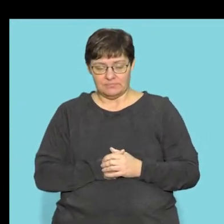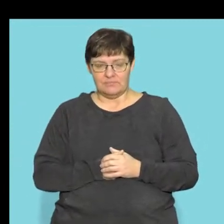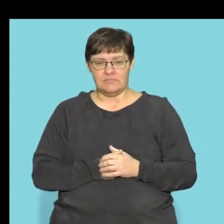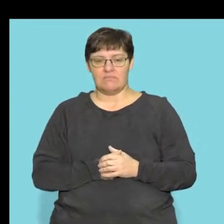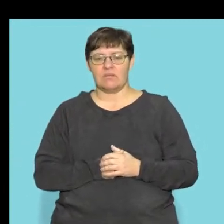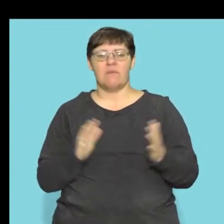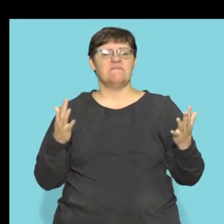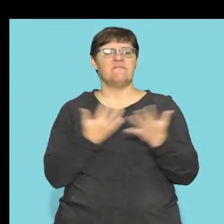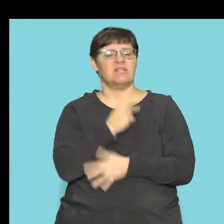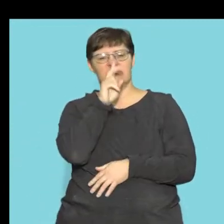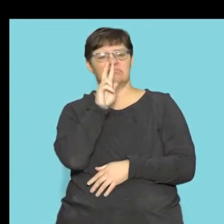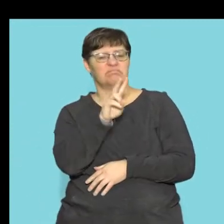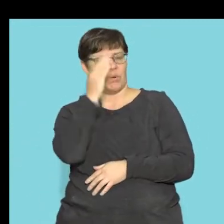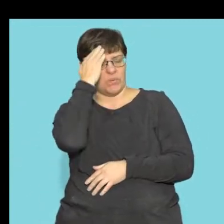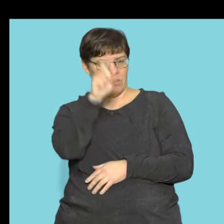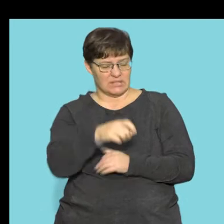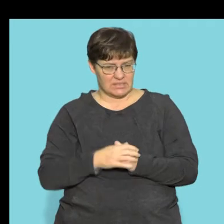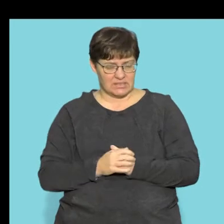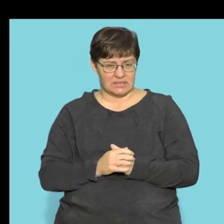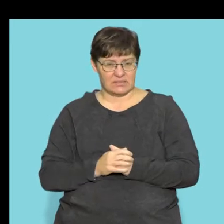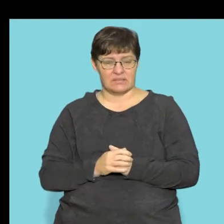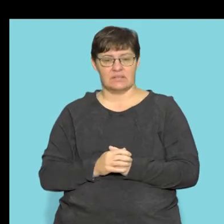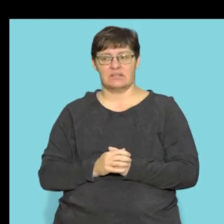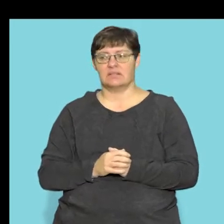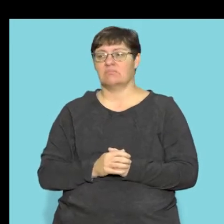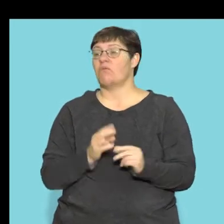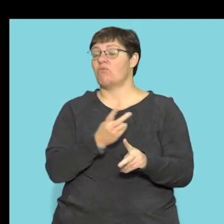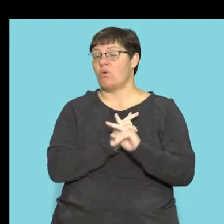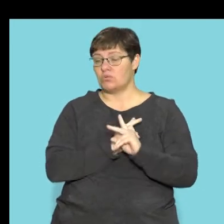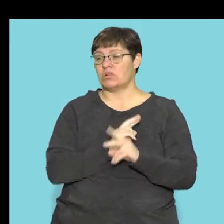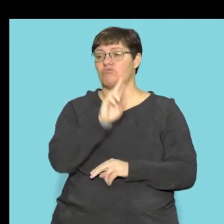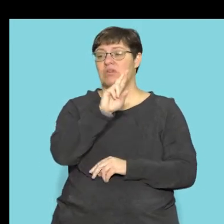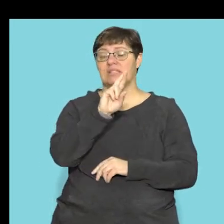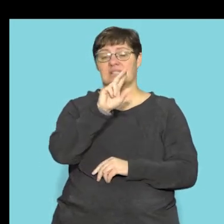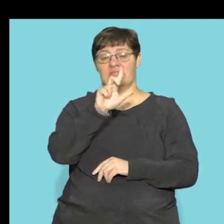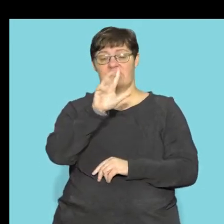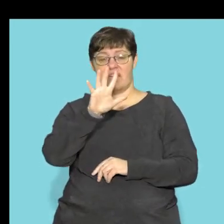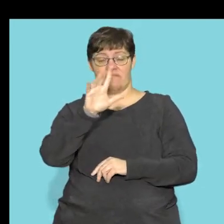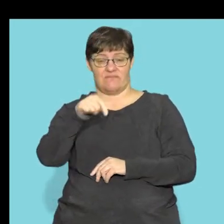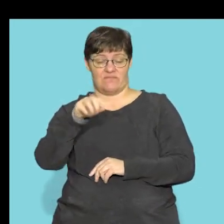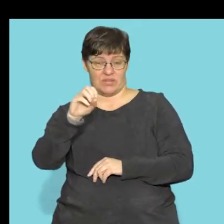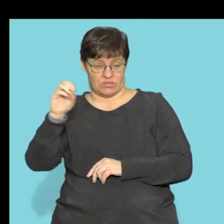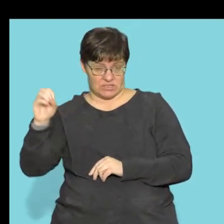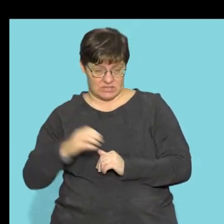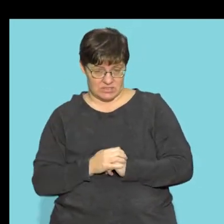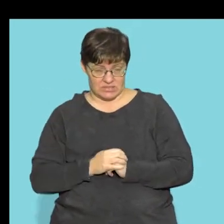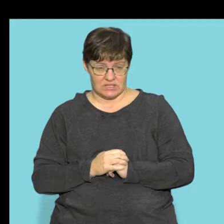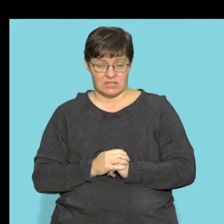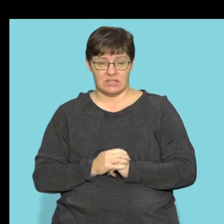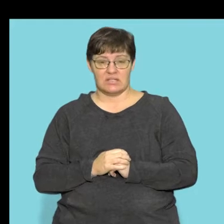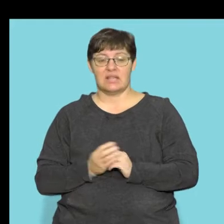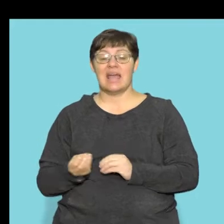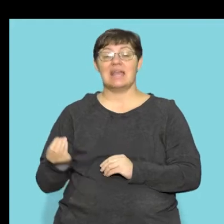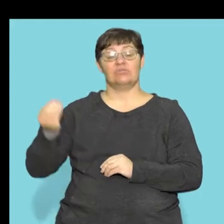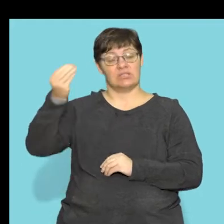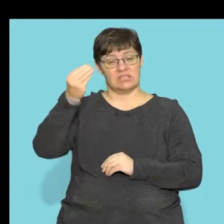things that we need to know. We know that she took out a loan of 75,000. The interest that the bank is charging